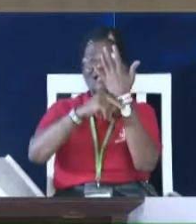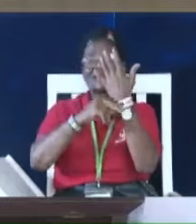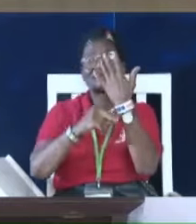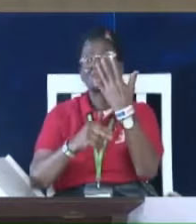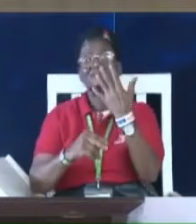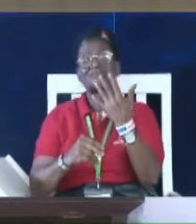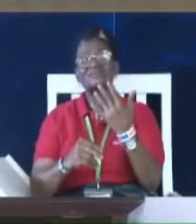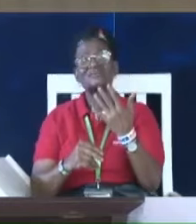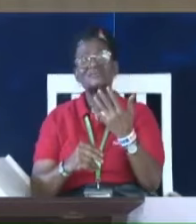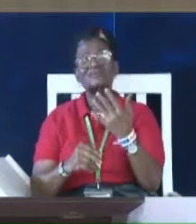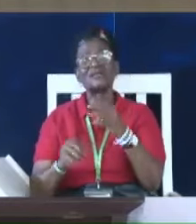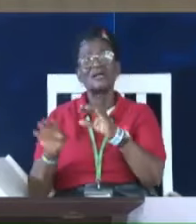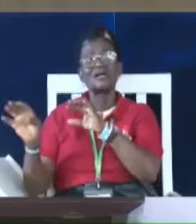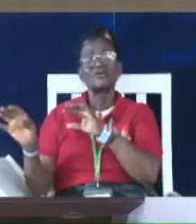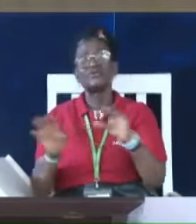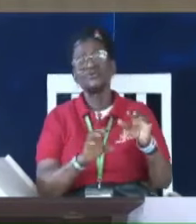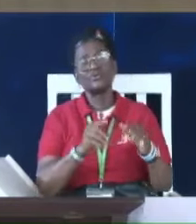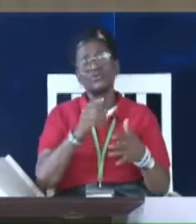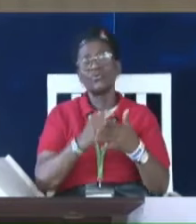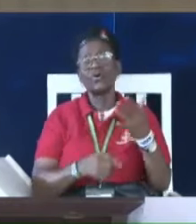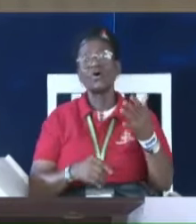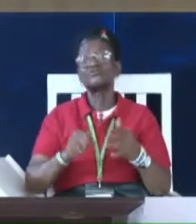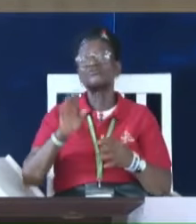Do what your father did.